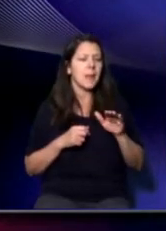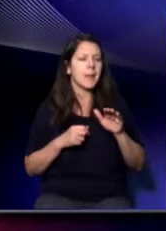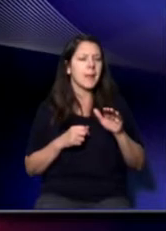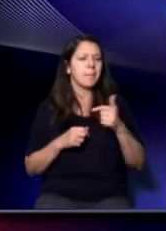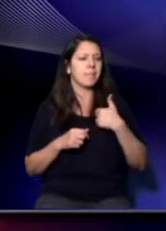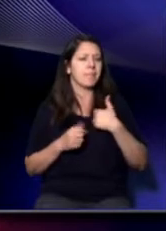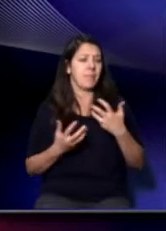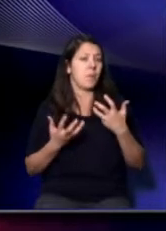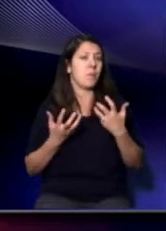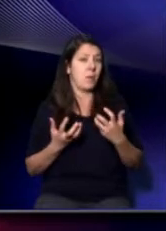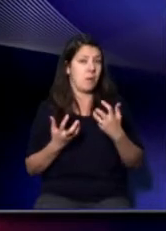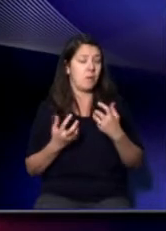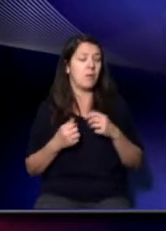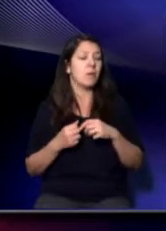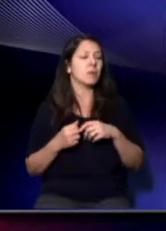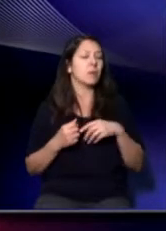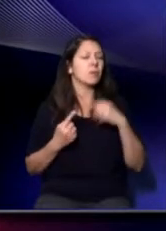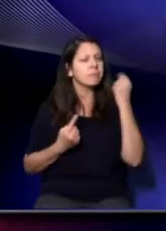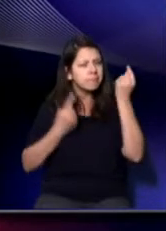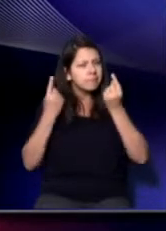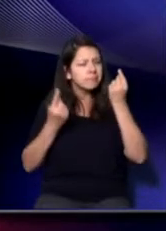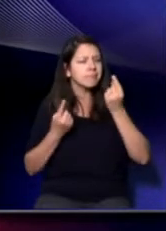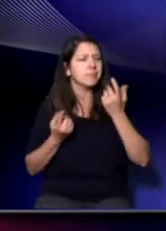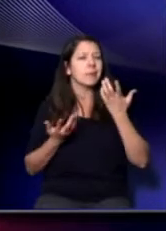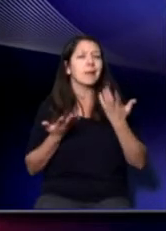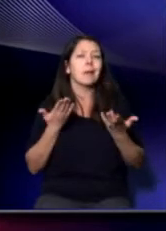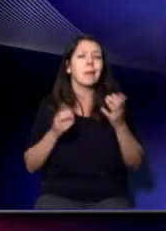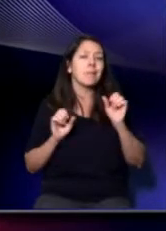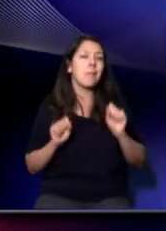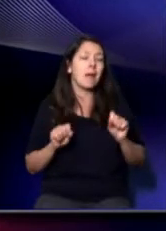I'd like to consider the possibility of